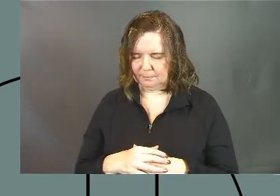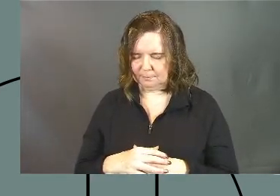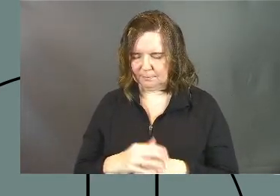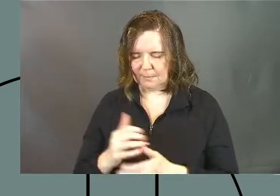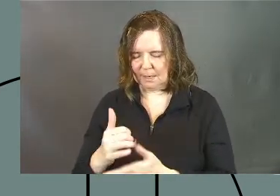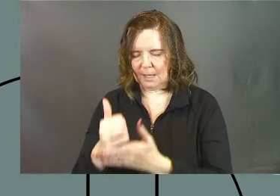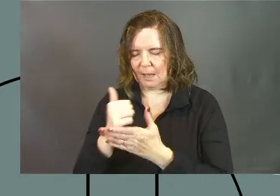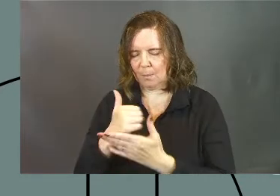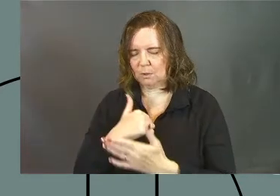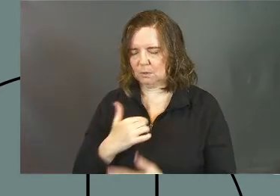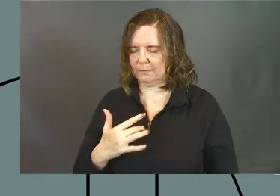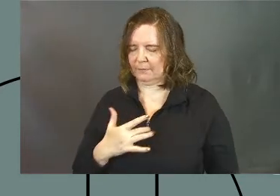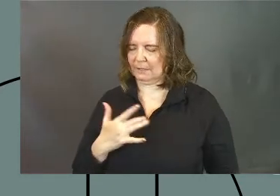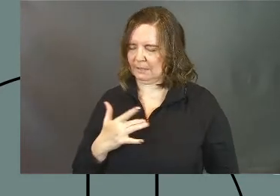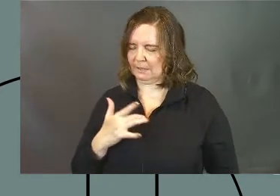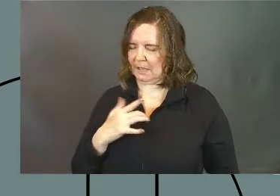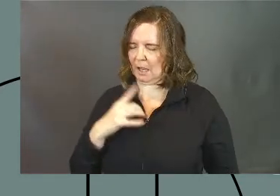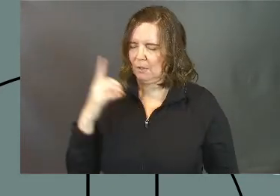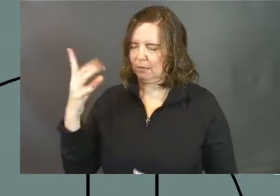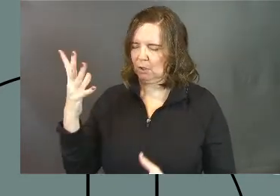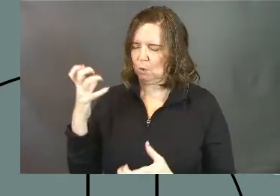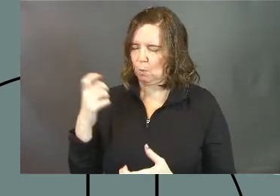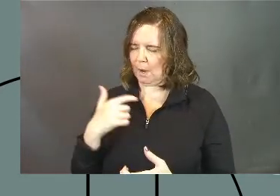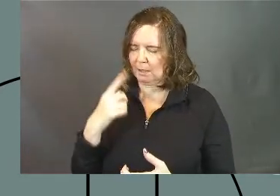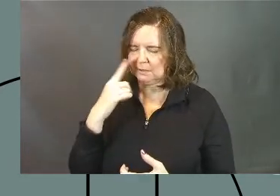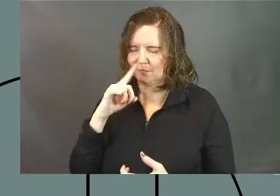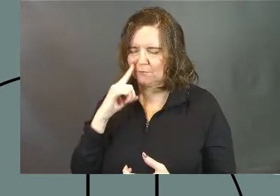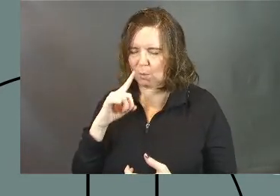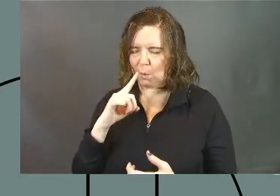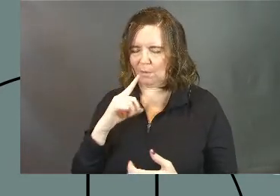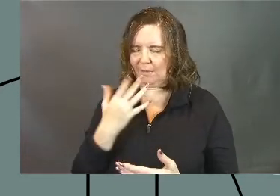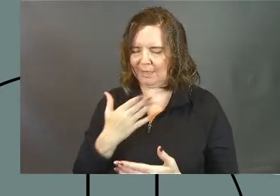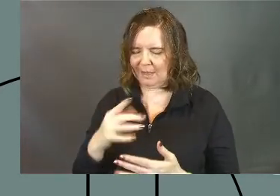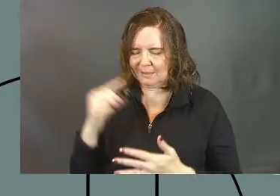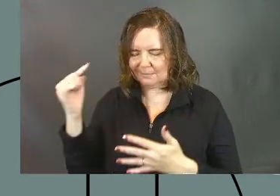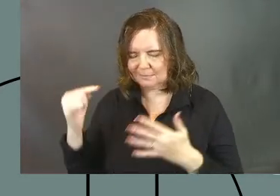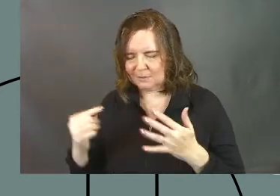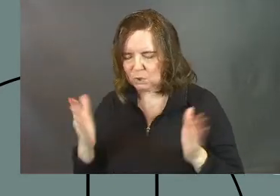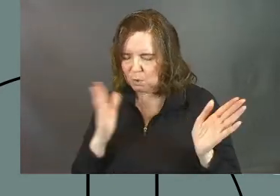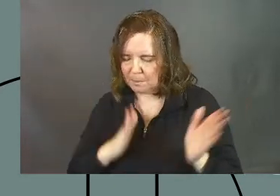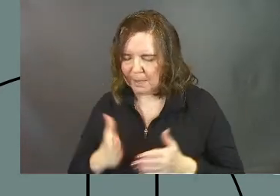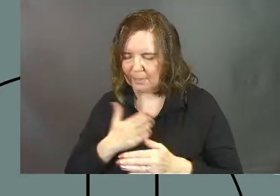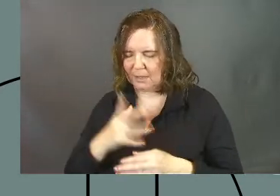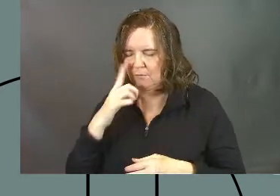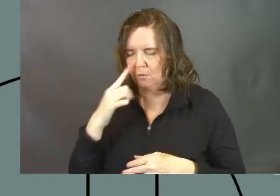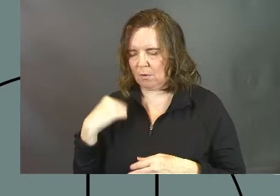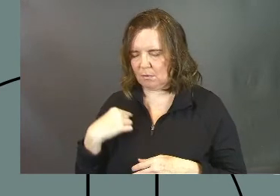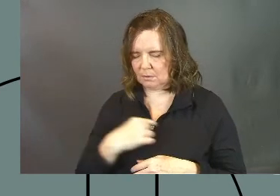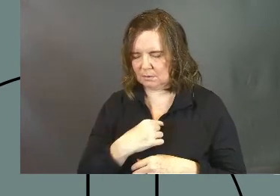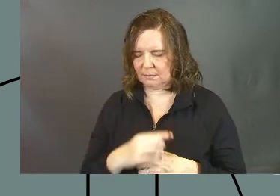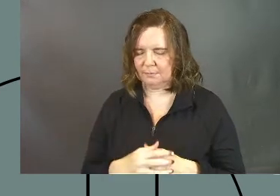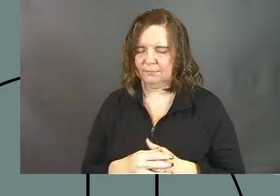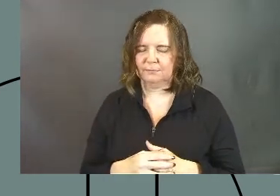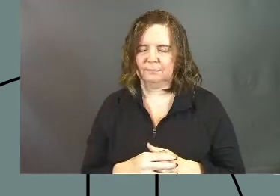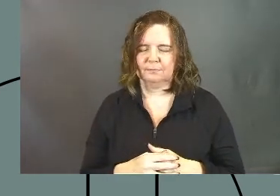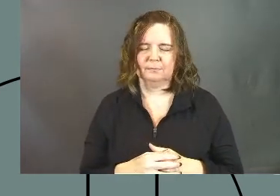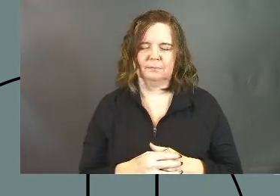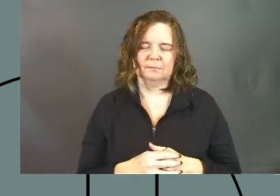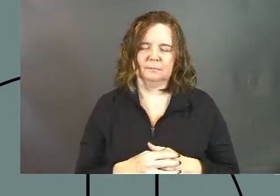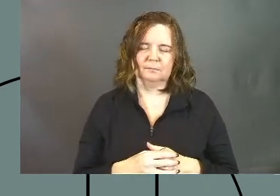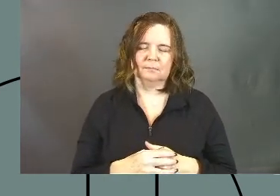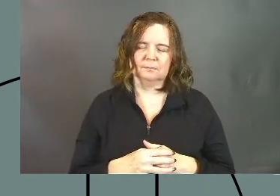God, help us to have a sense that you want us for things. God, you've planned things for us.